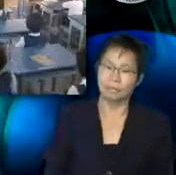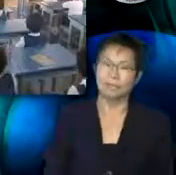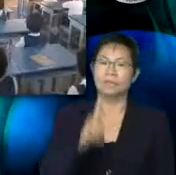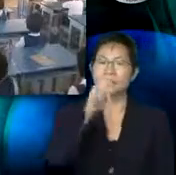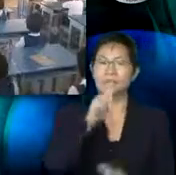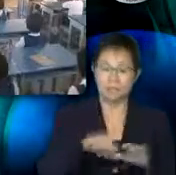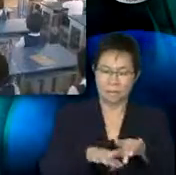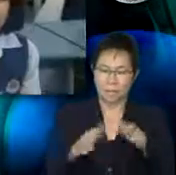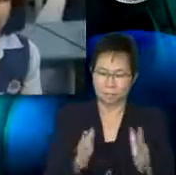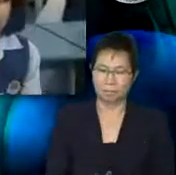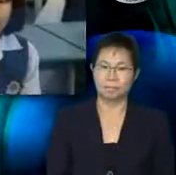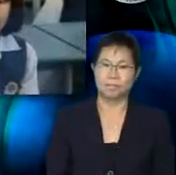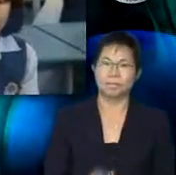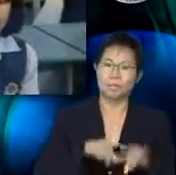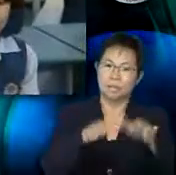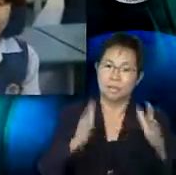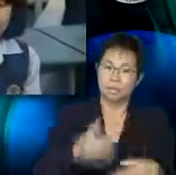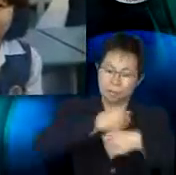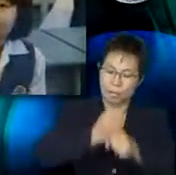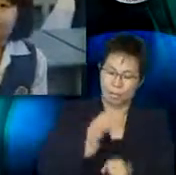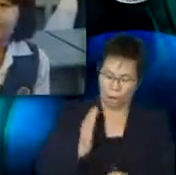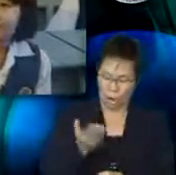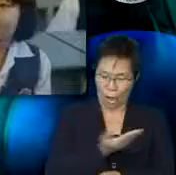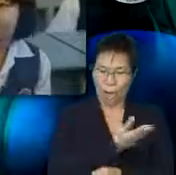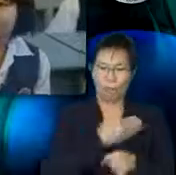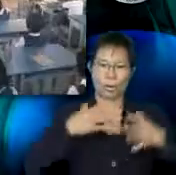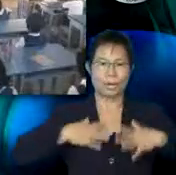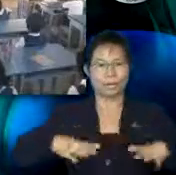Tailor. Tailor. Tailor. A tailor makes our clothes.